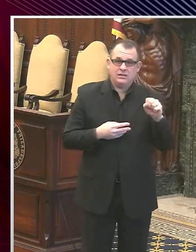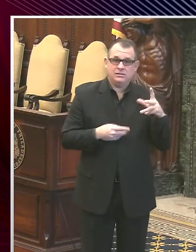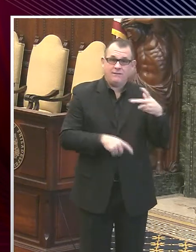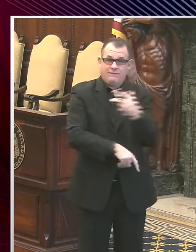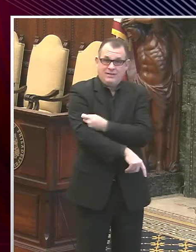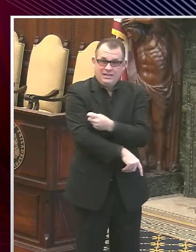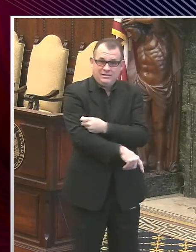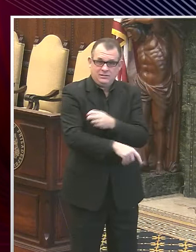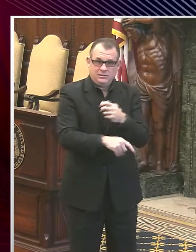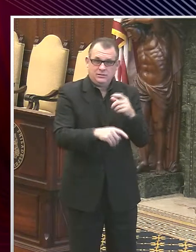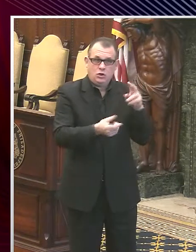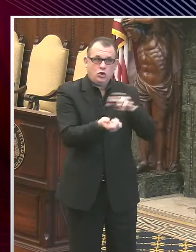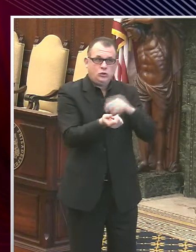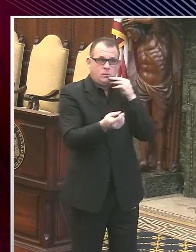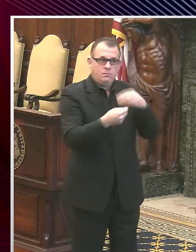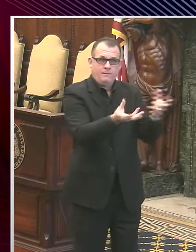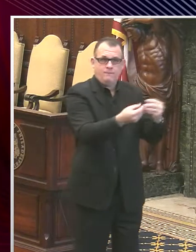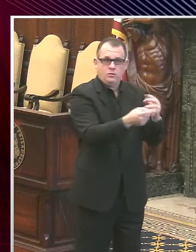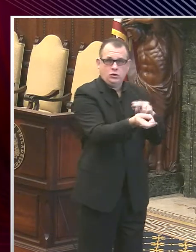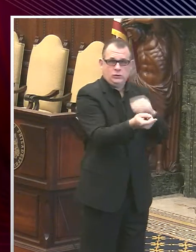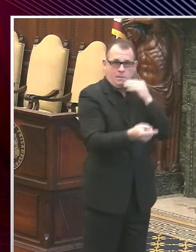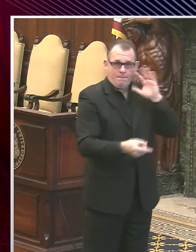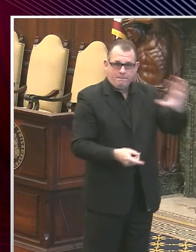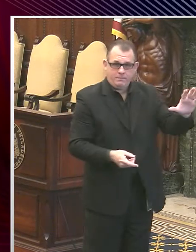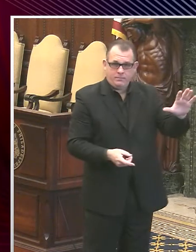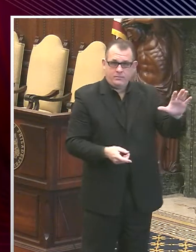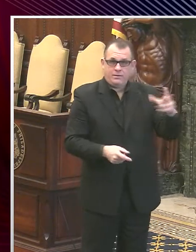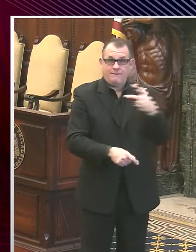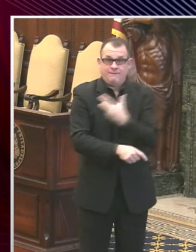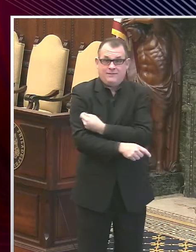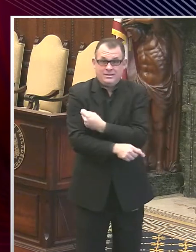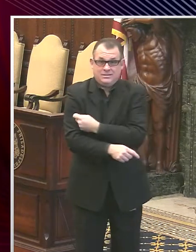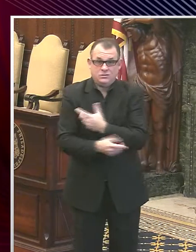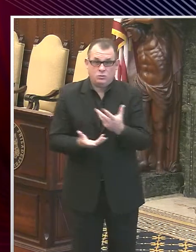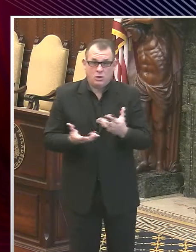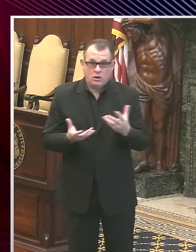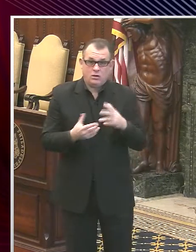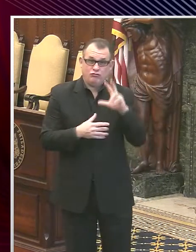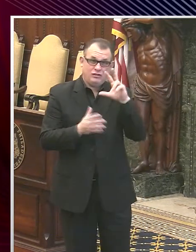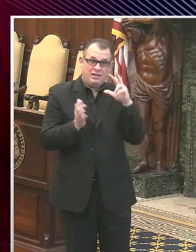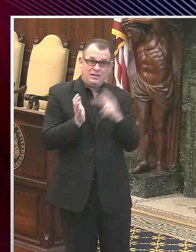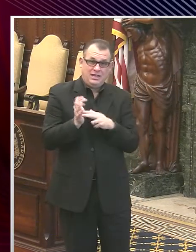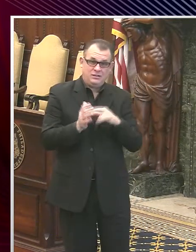20 sites were visited last week, and they vaccinated in nursing homes